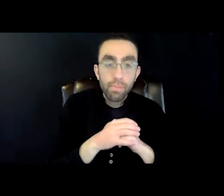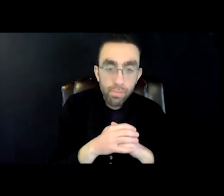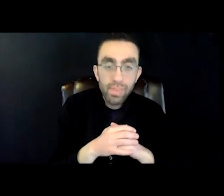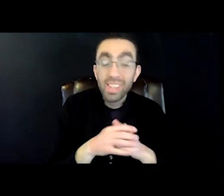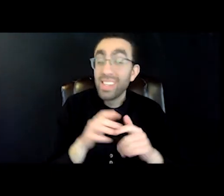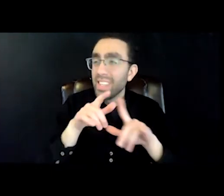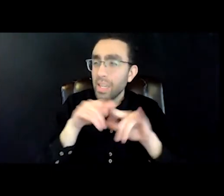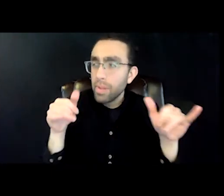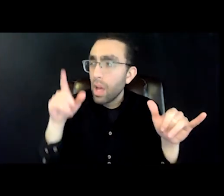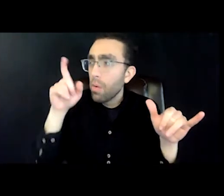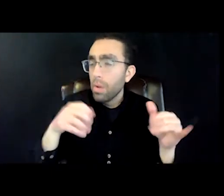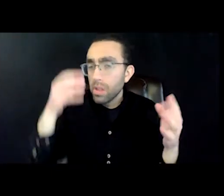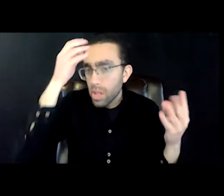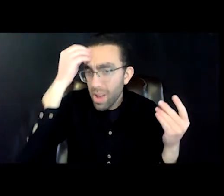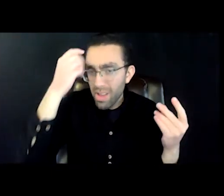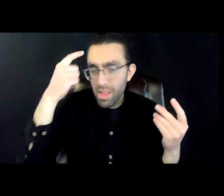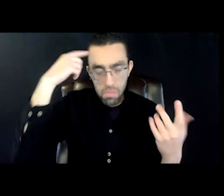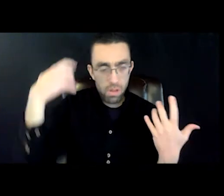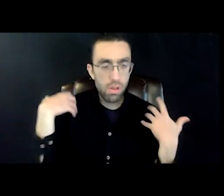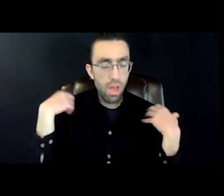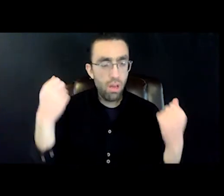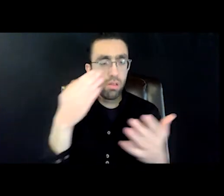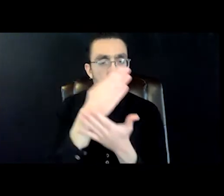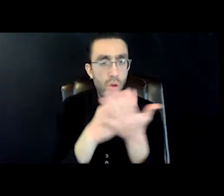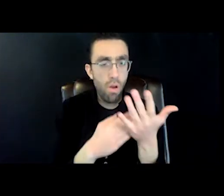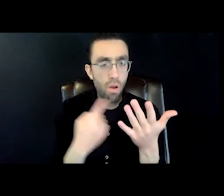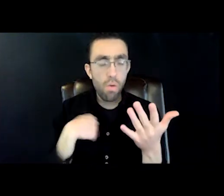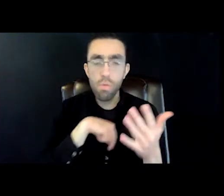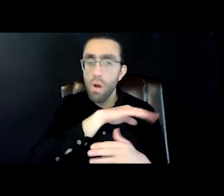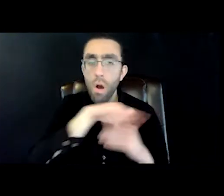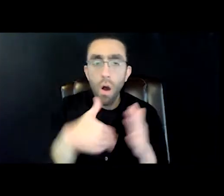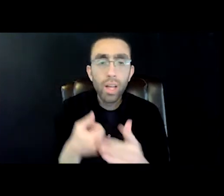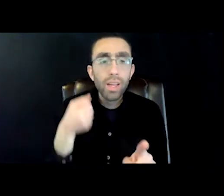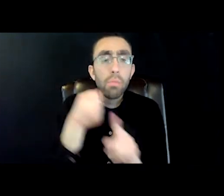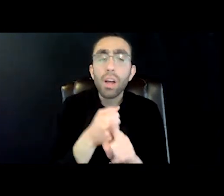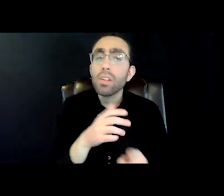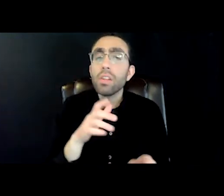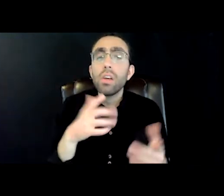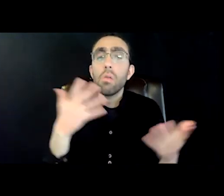in the mental health component. We're definitely all impacted